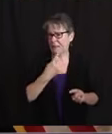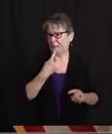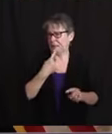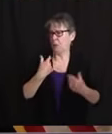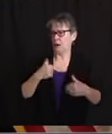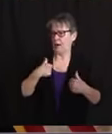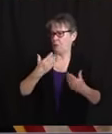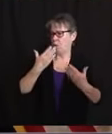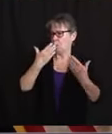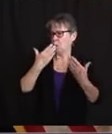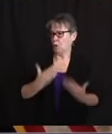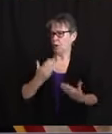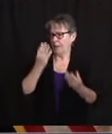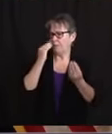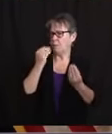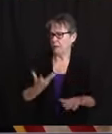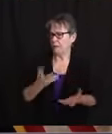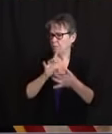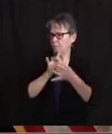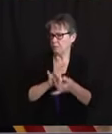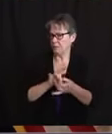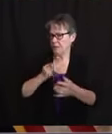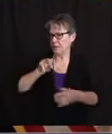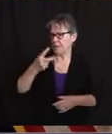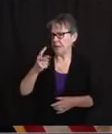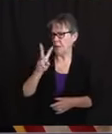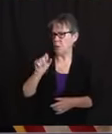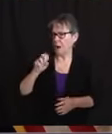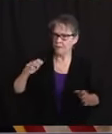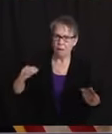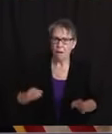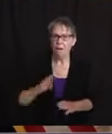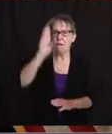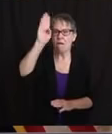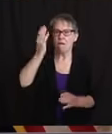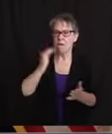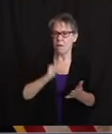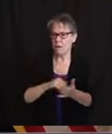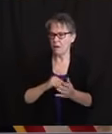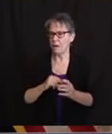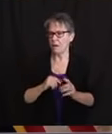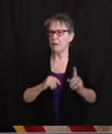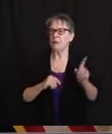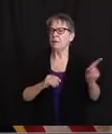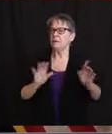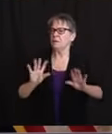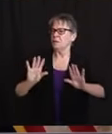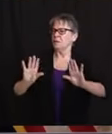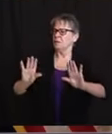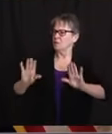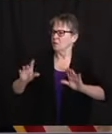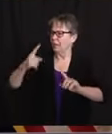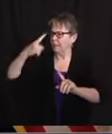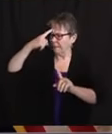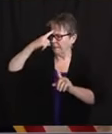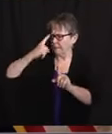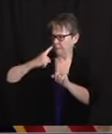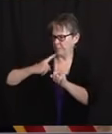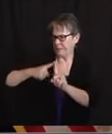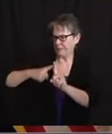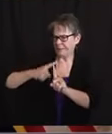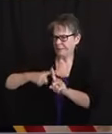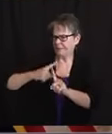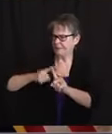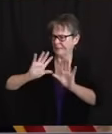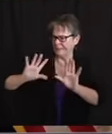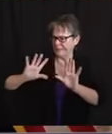and it wasn't any different assessment as to the probability of a second wave. It was through